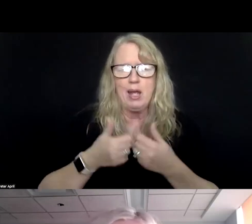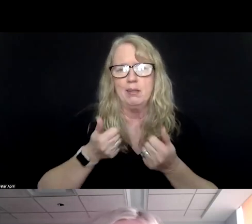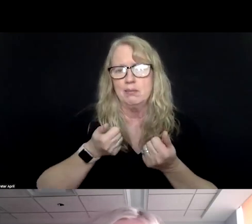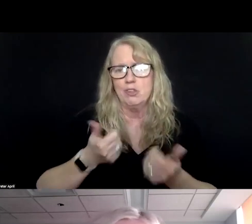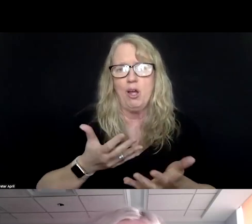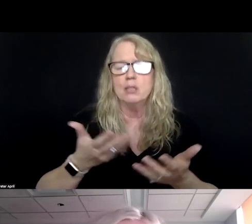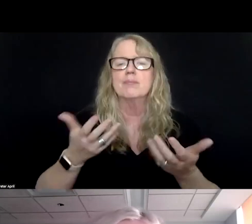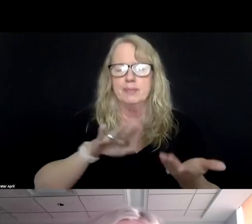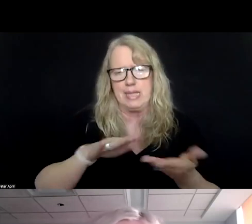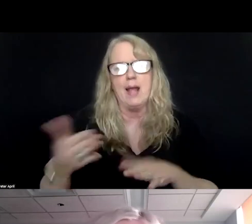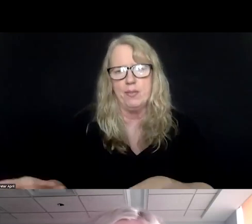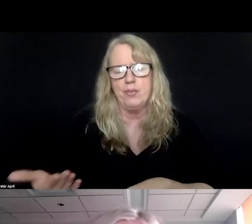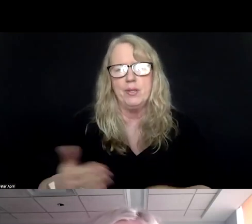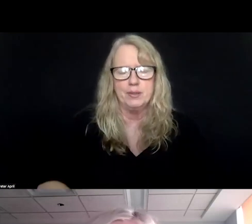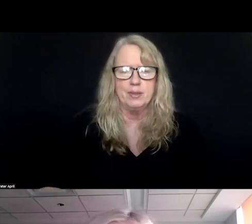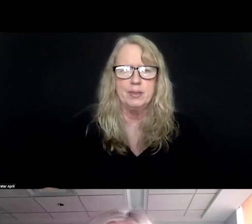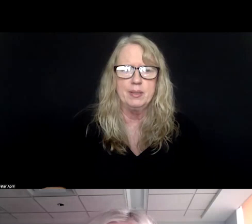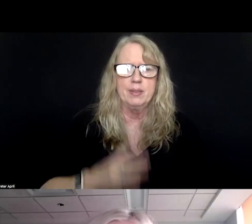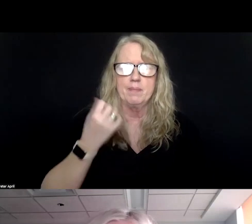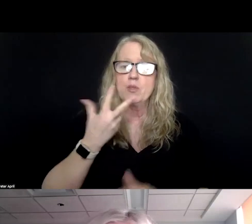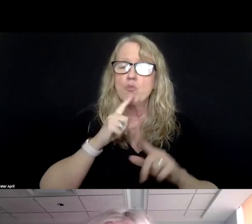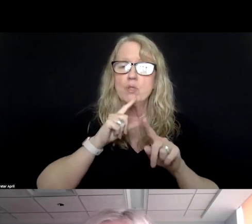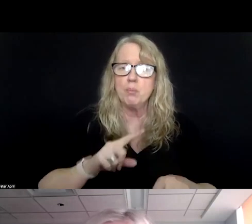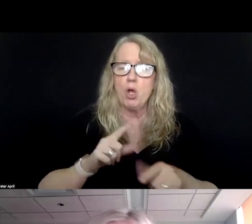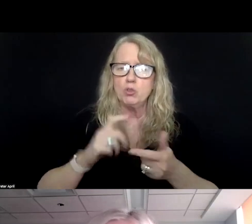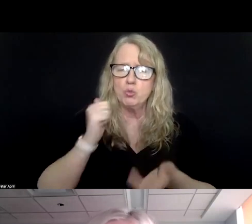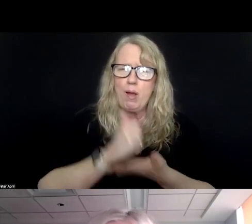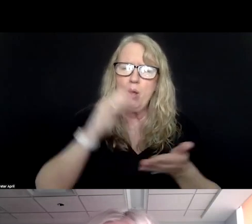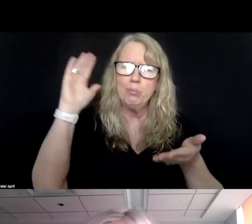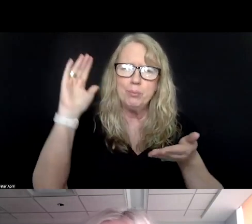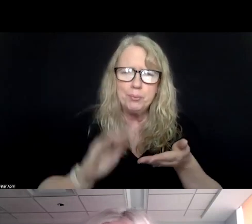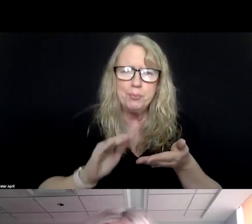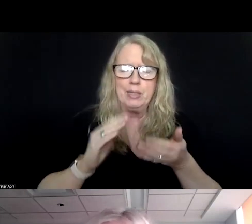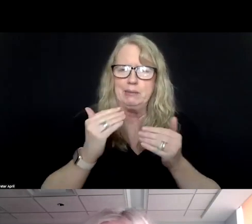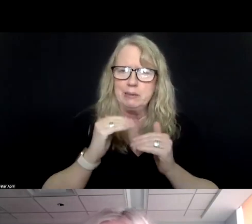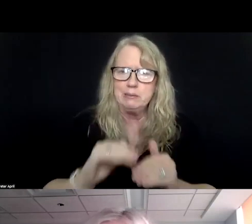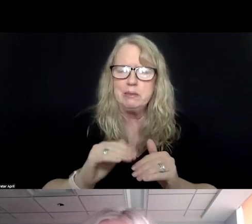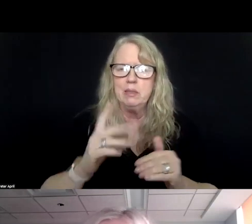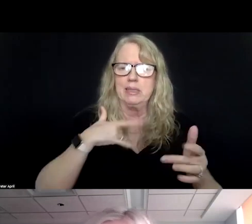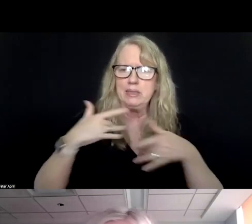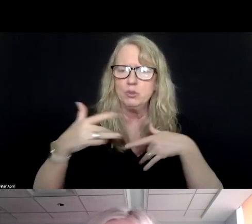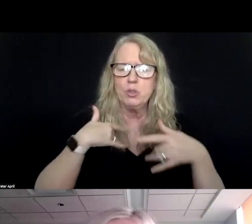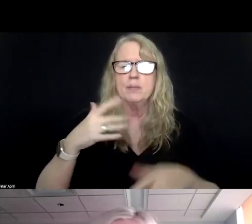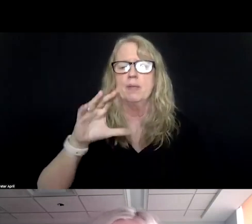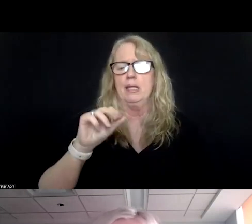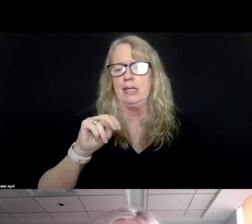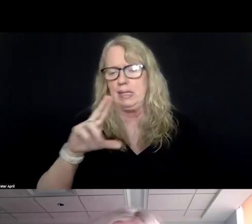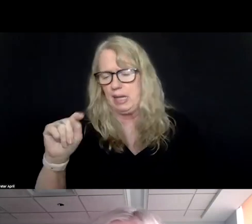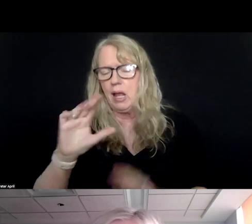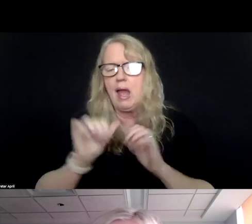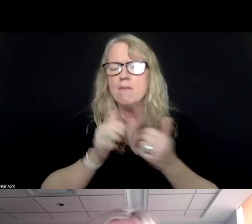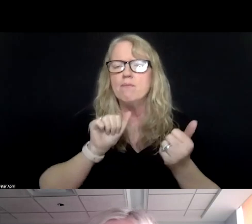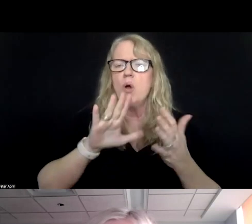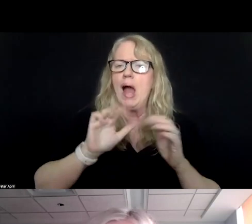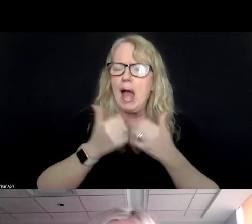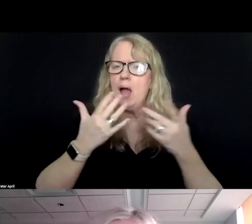death. So in response, in order to mitigate some of these really significant concerns, Connecticut focused on ways to